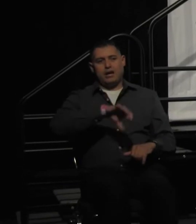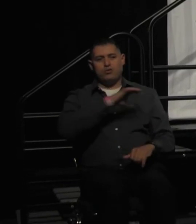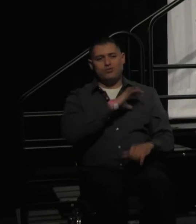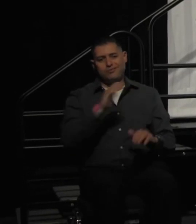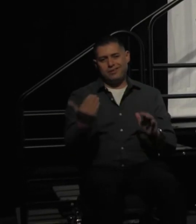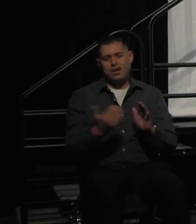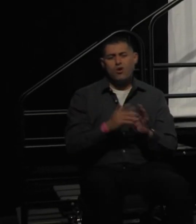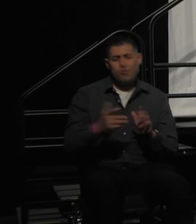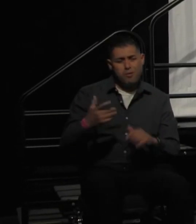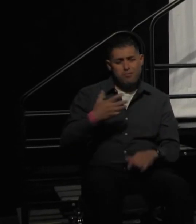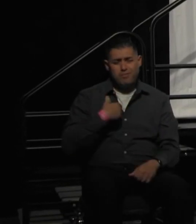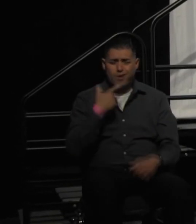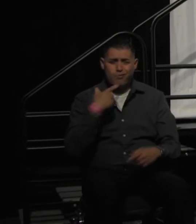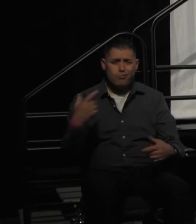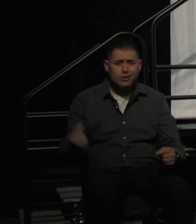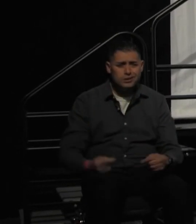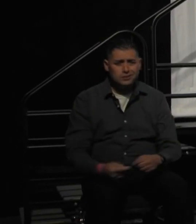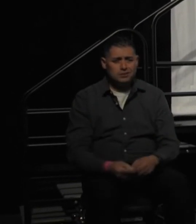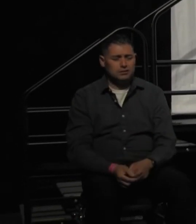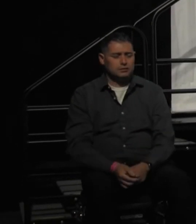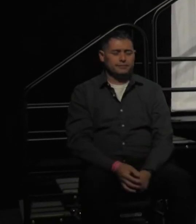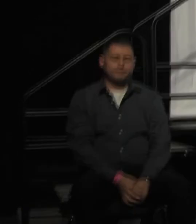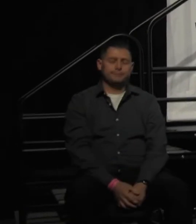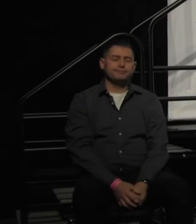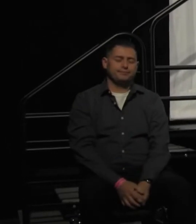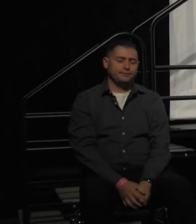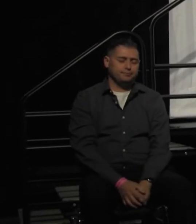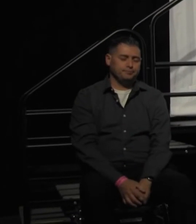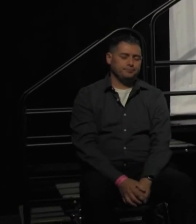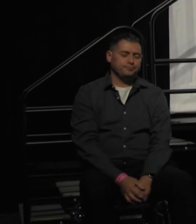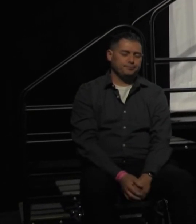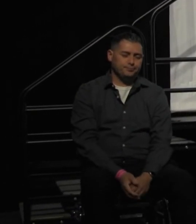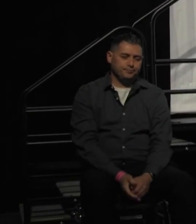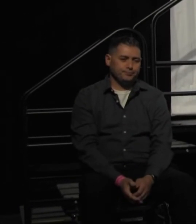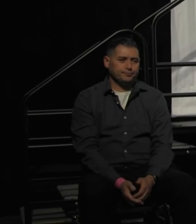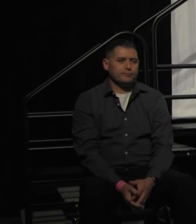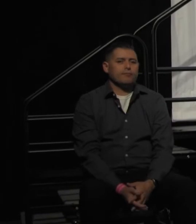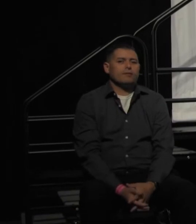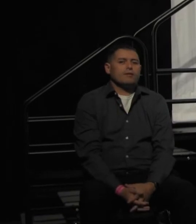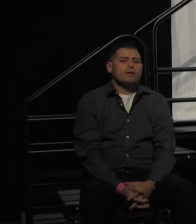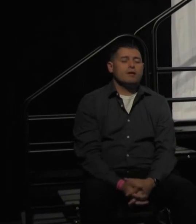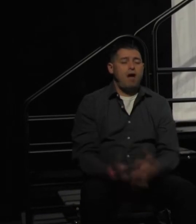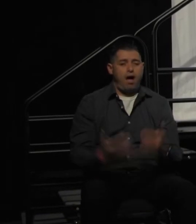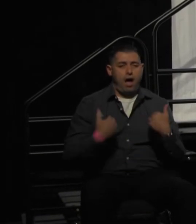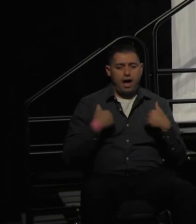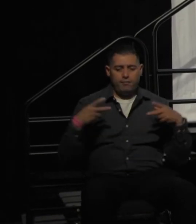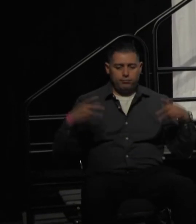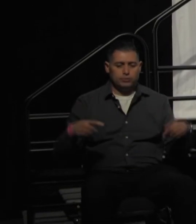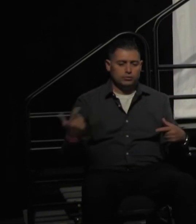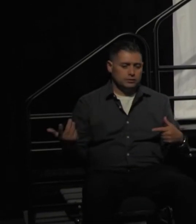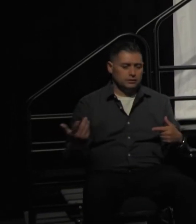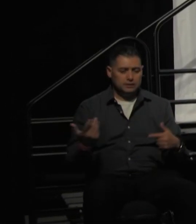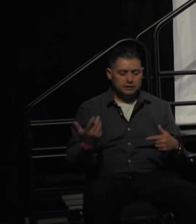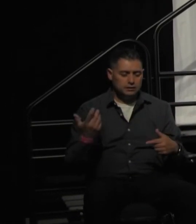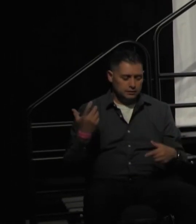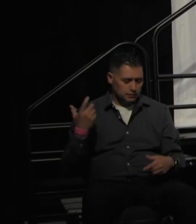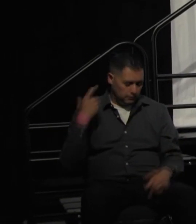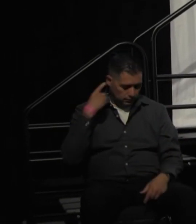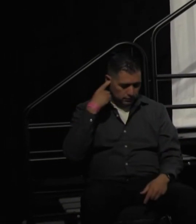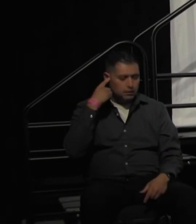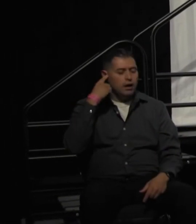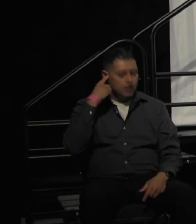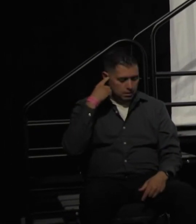bitch, you call him that what? You know? That's right. So, but when you have someone feeding you the lines, you